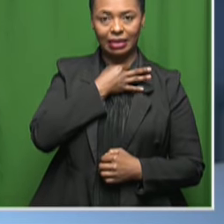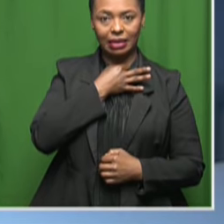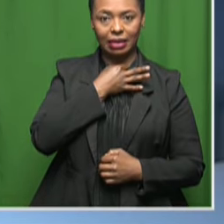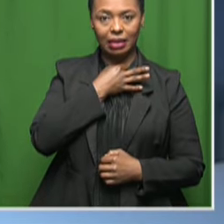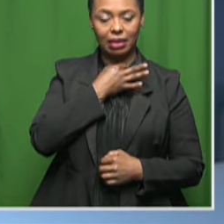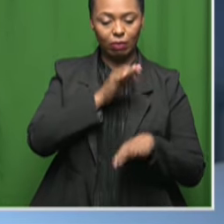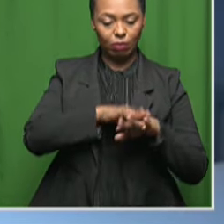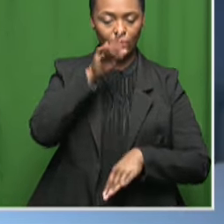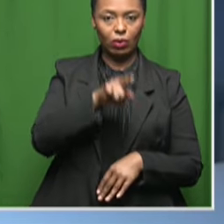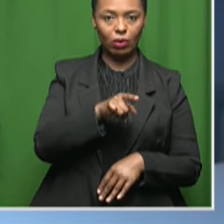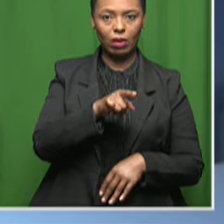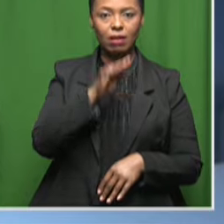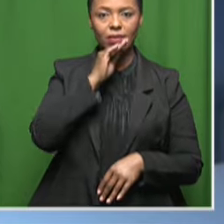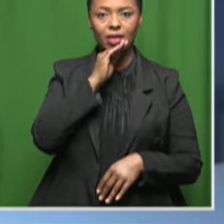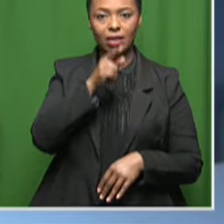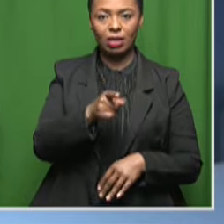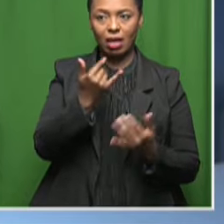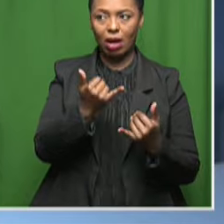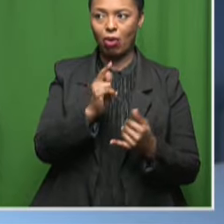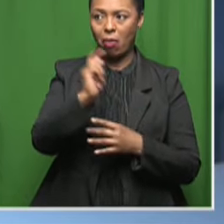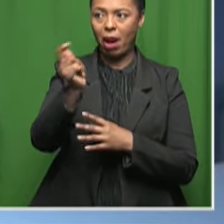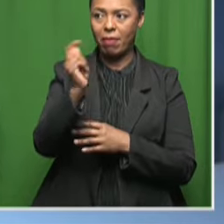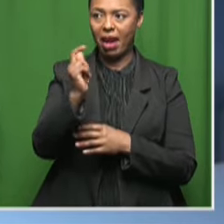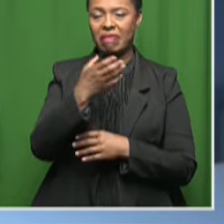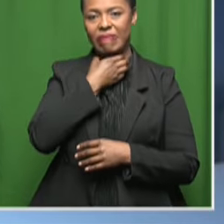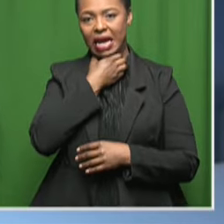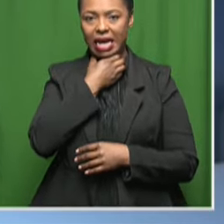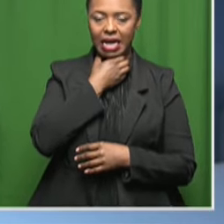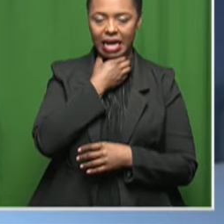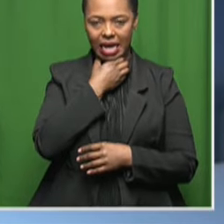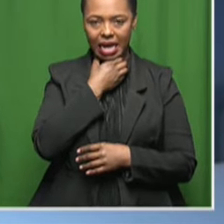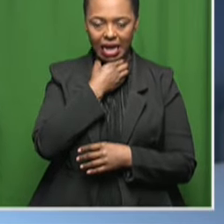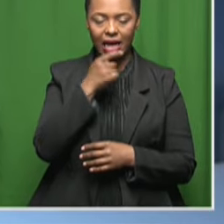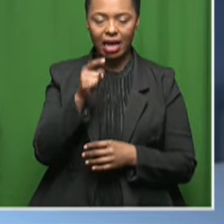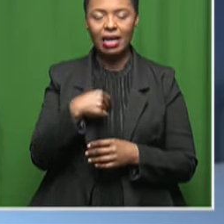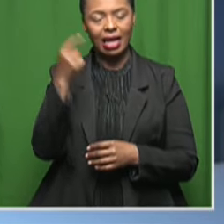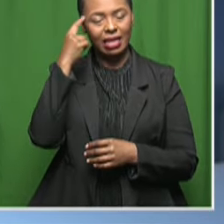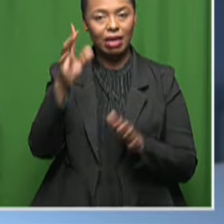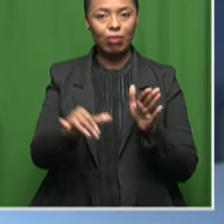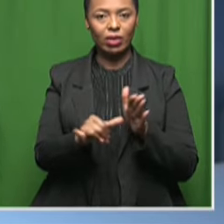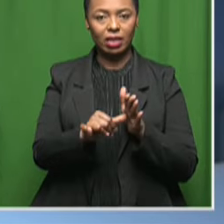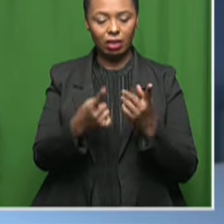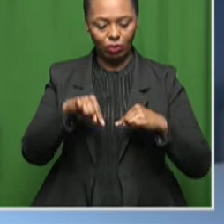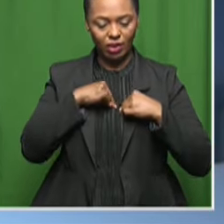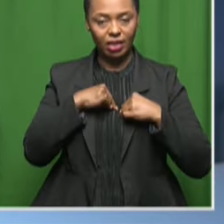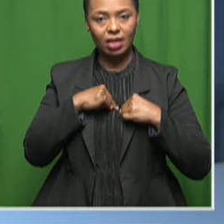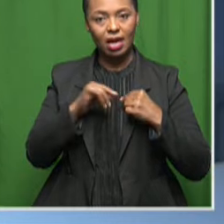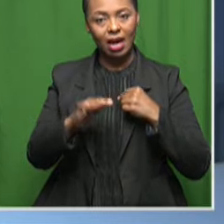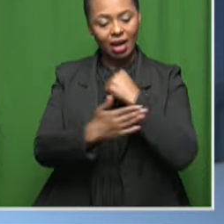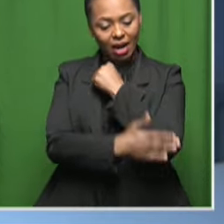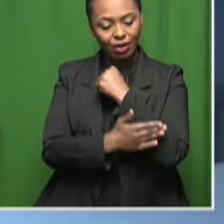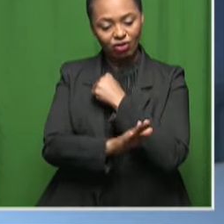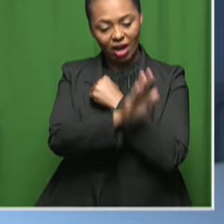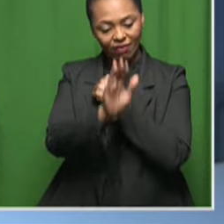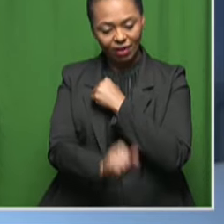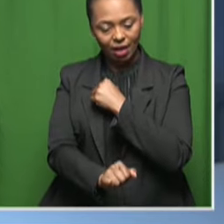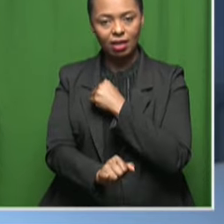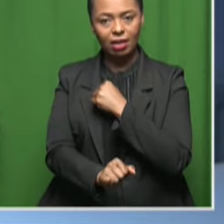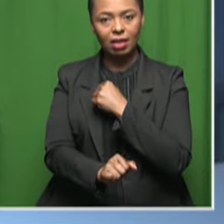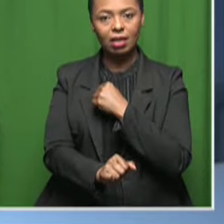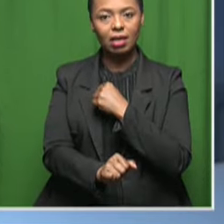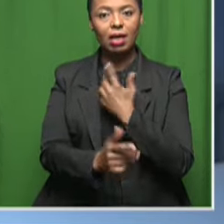for that. And I think it's important for us as African countries, as a global South, to stand up